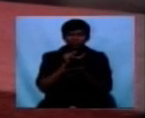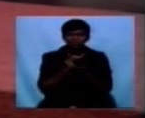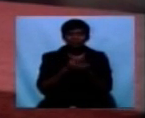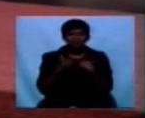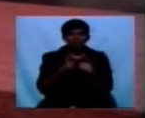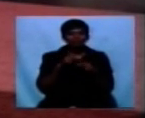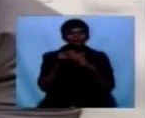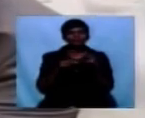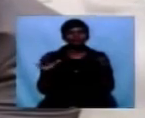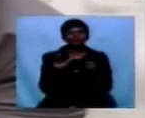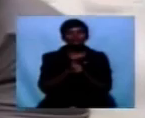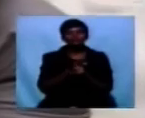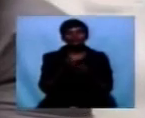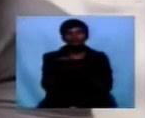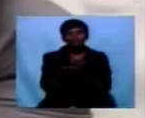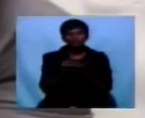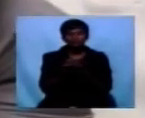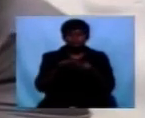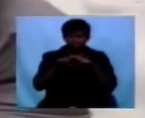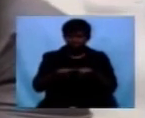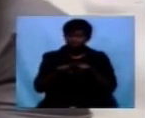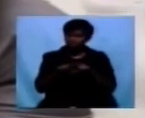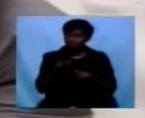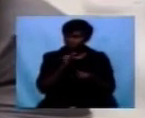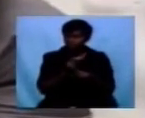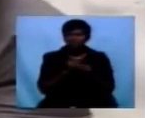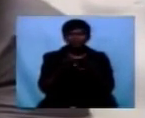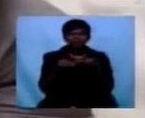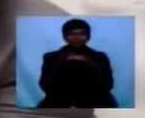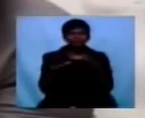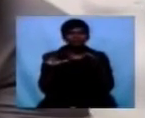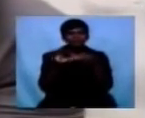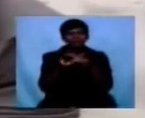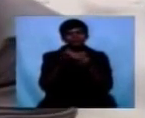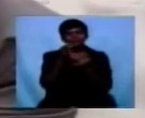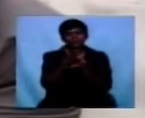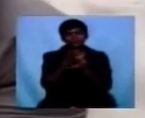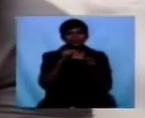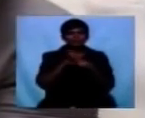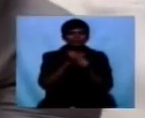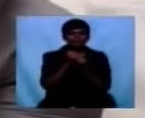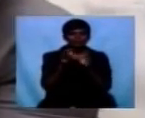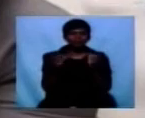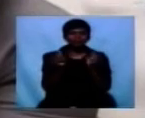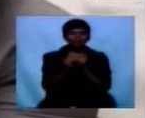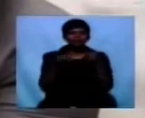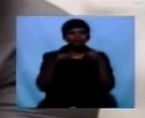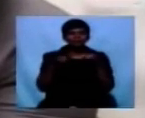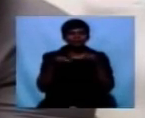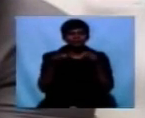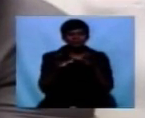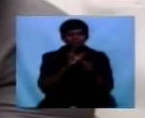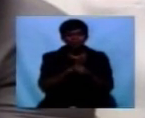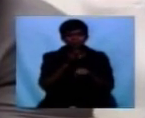economic development, agriculture would depend on us to provide a link between the producer and the market, so that once